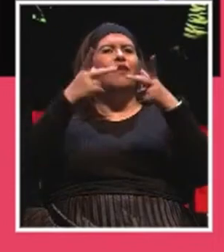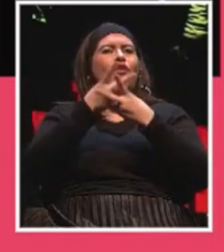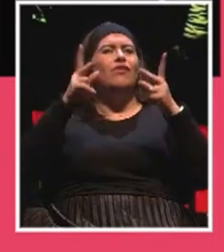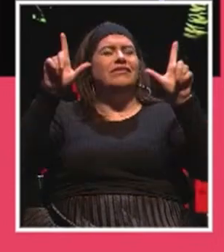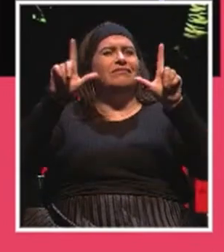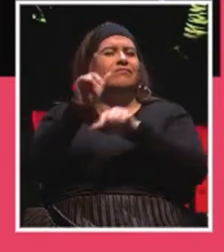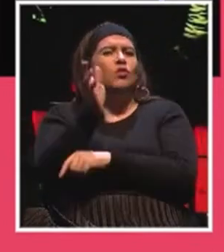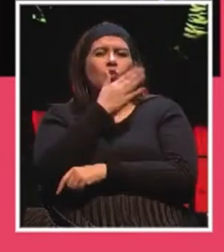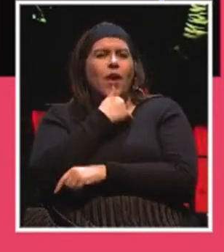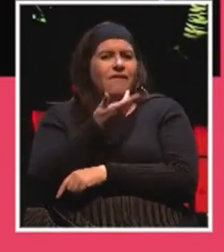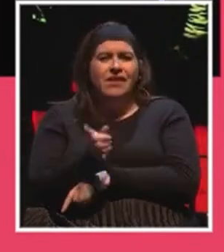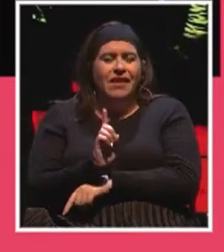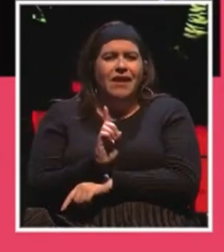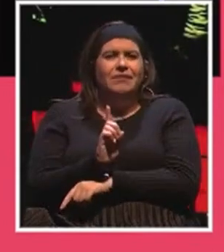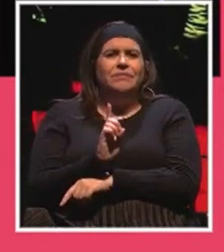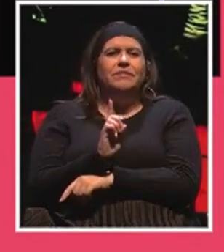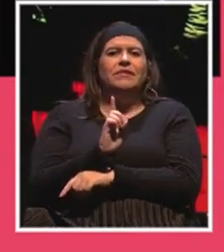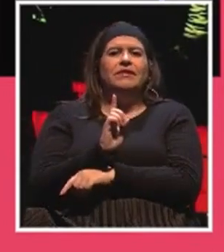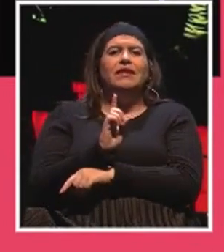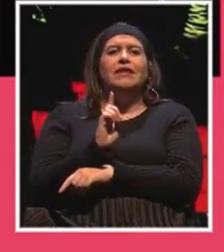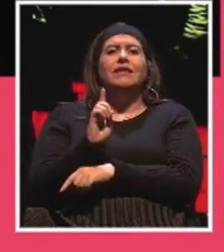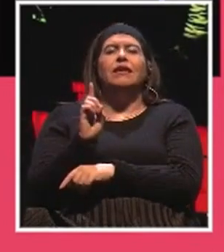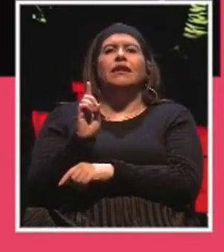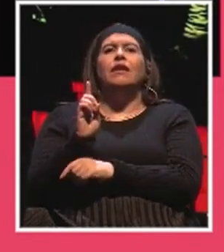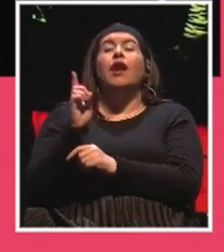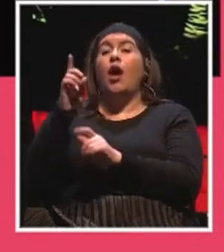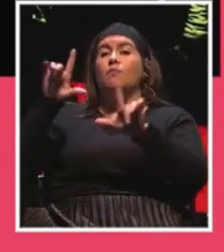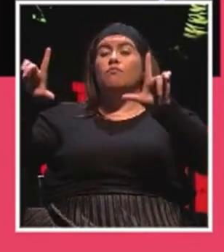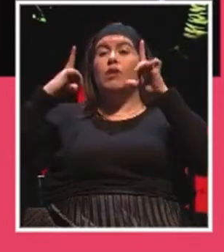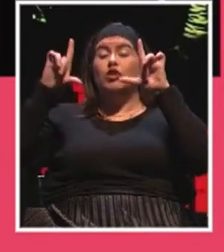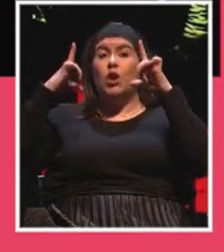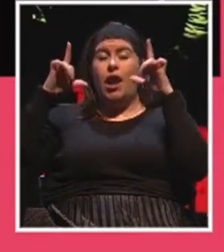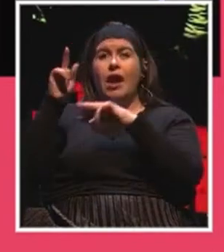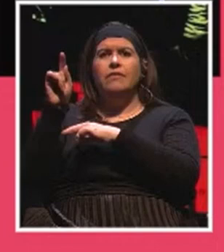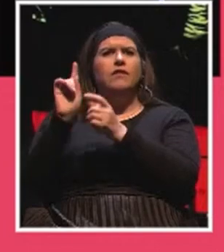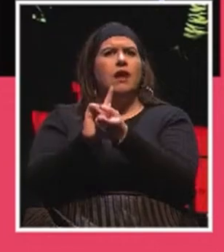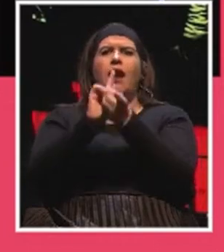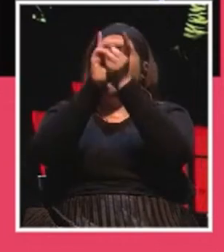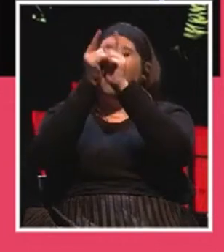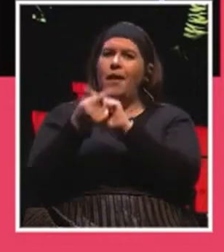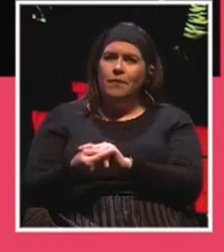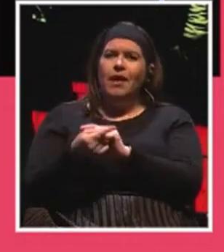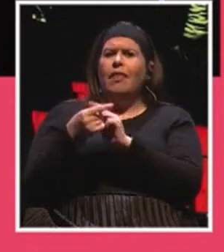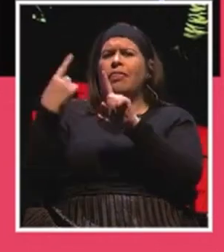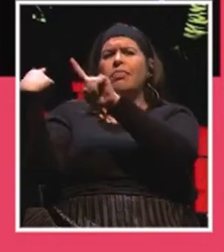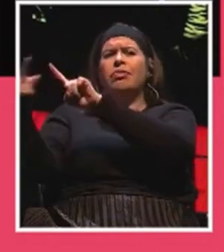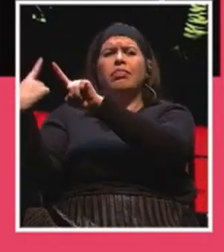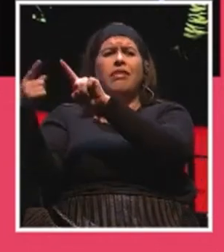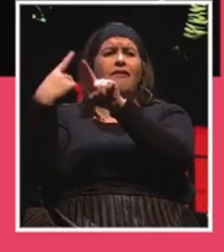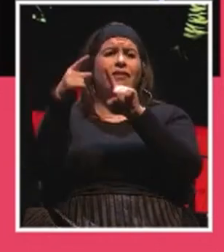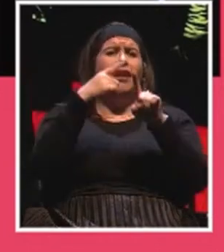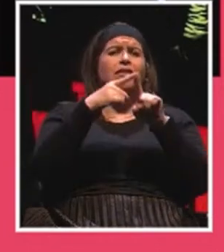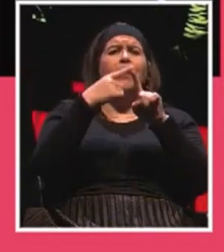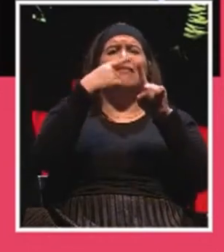arc starts to stretch over episodes. In a traditional TV show, they